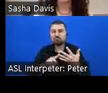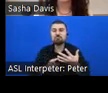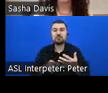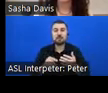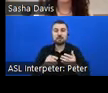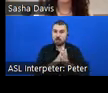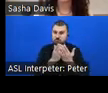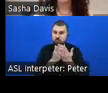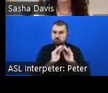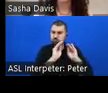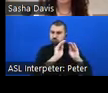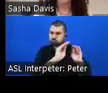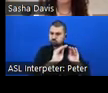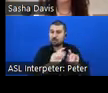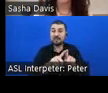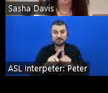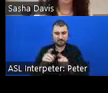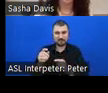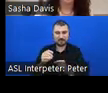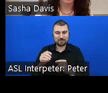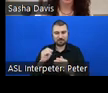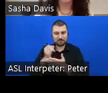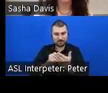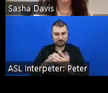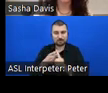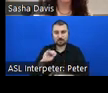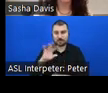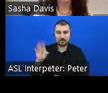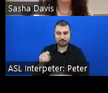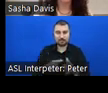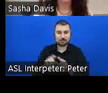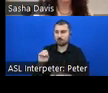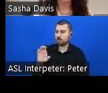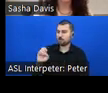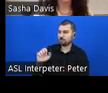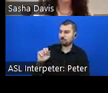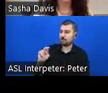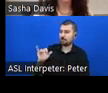and also works from the African and Oceanic collections.